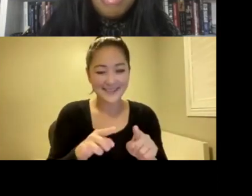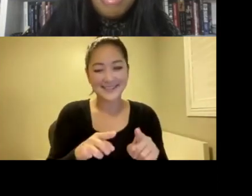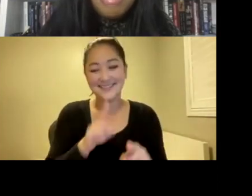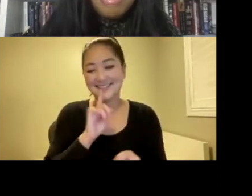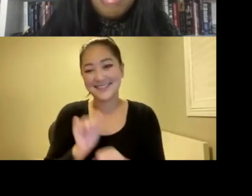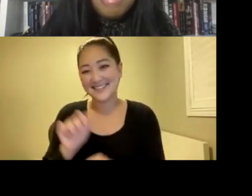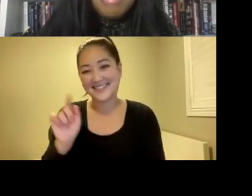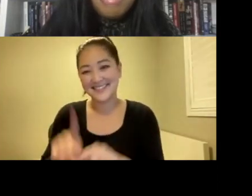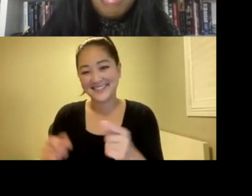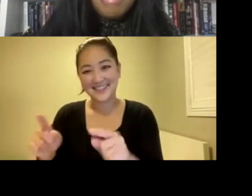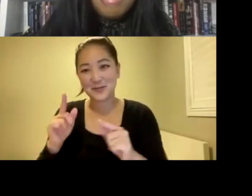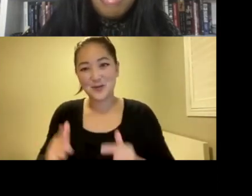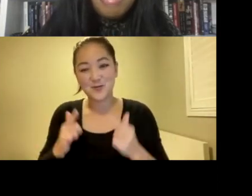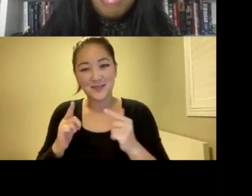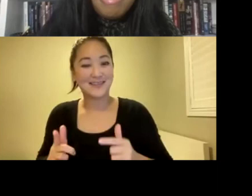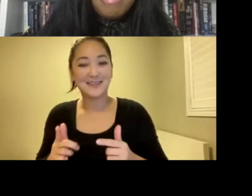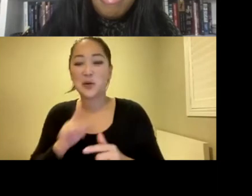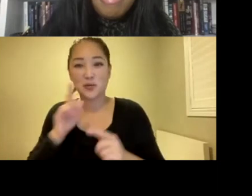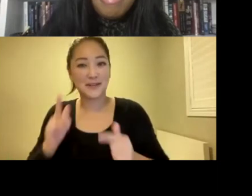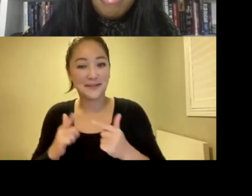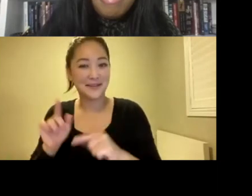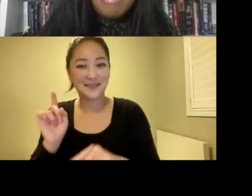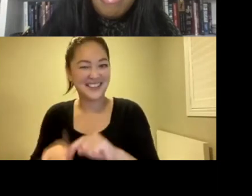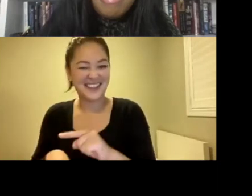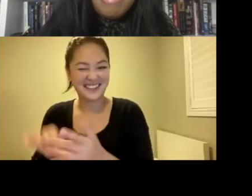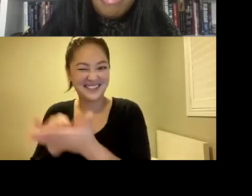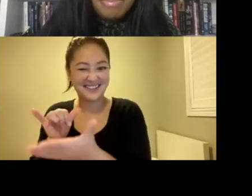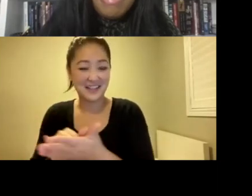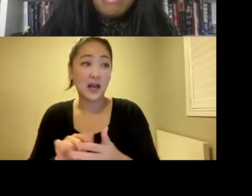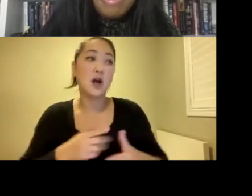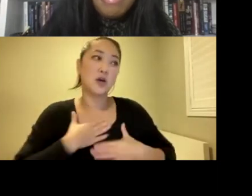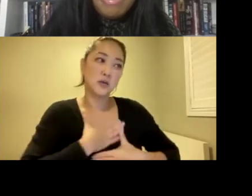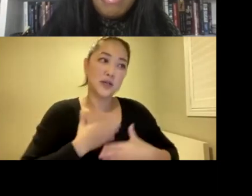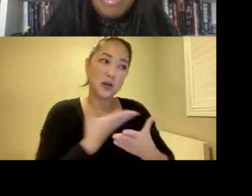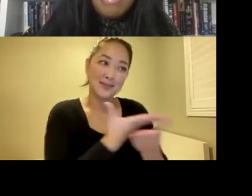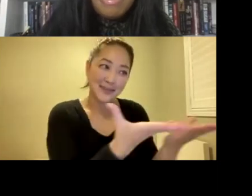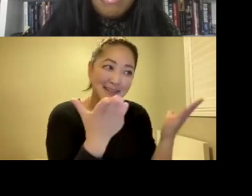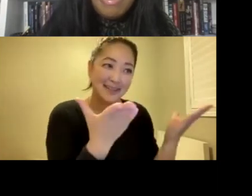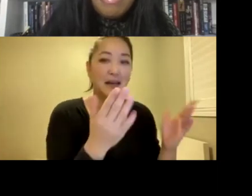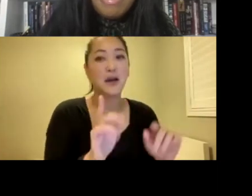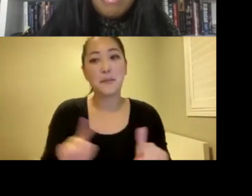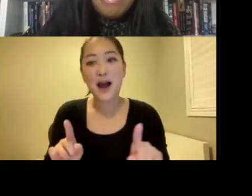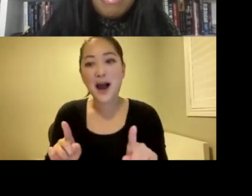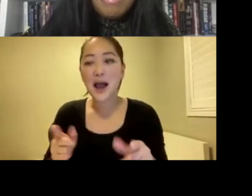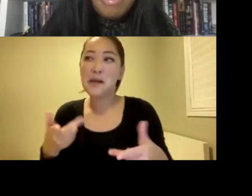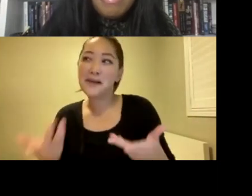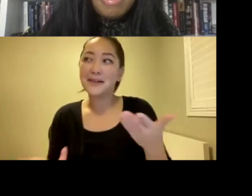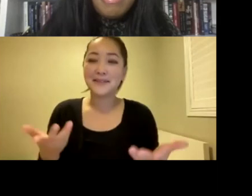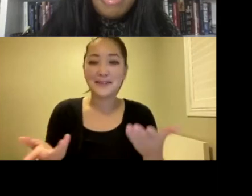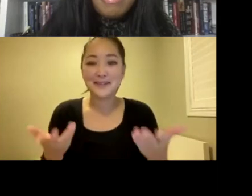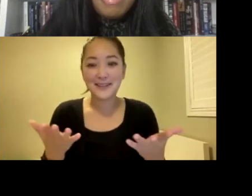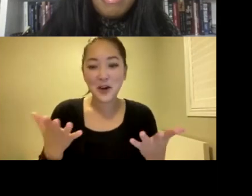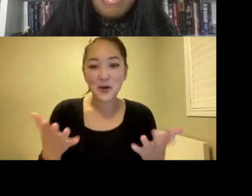life for many reasons. So like we appreciate what's out there, but like, you know, we'd like some, like, you